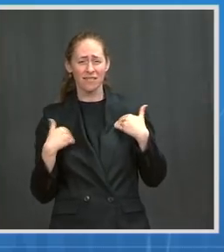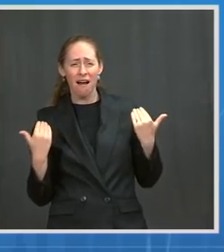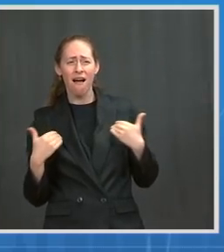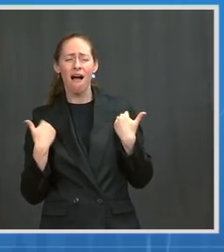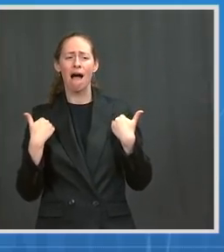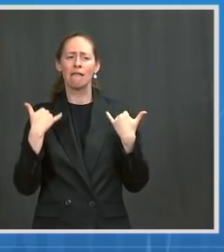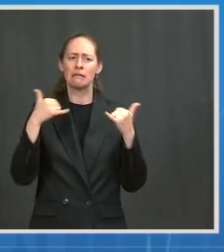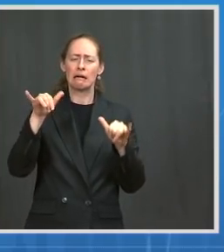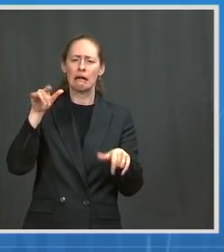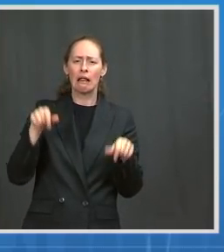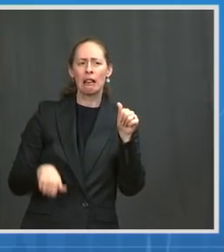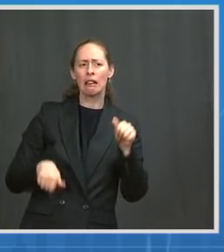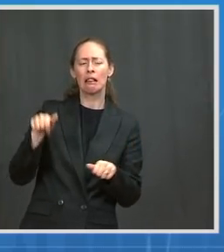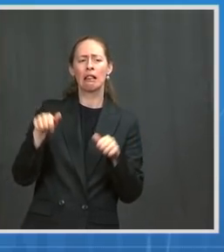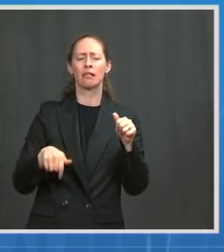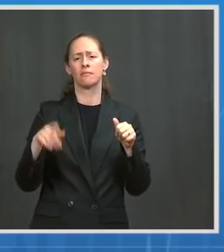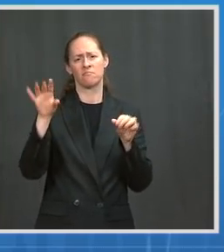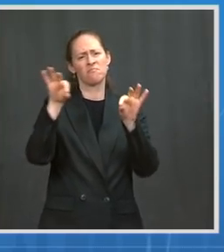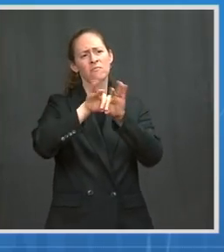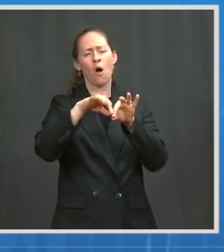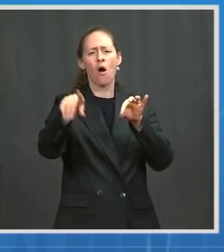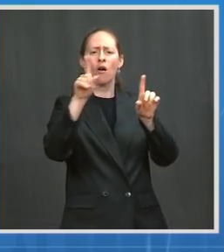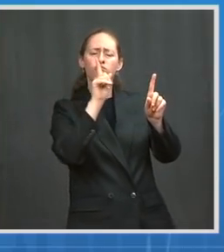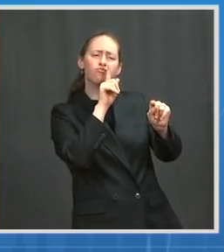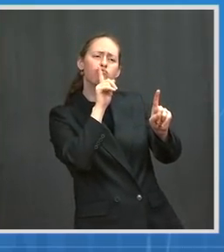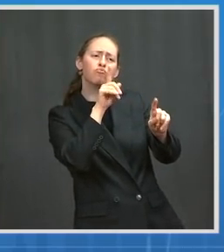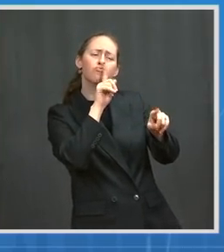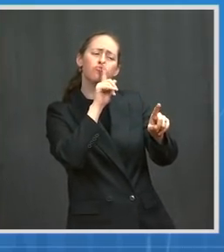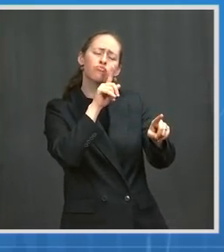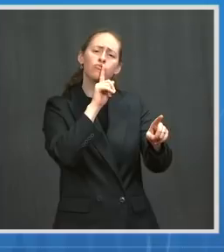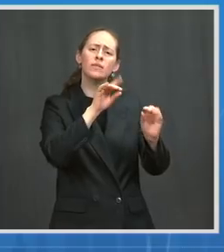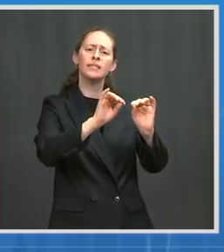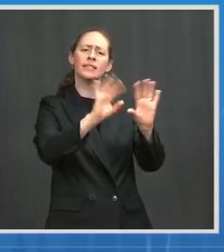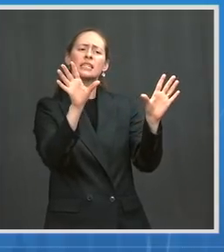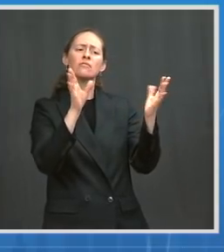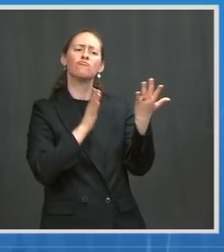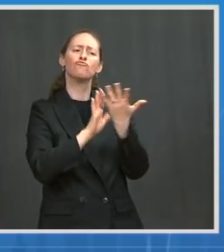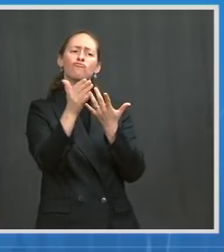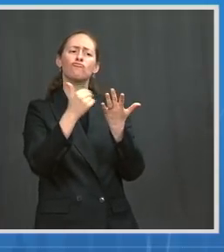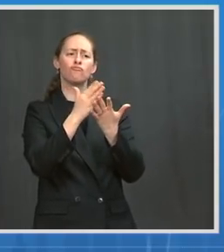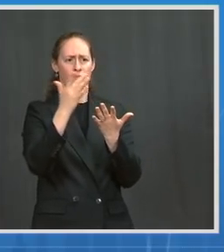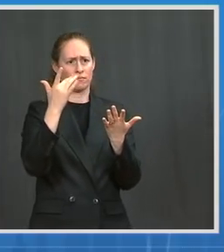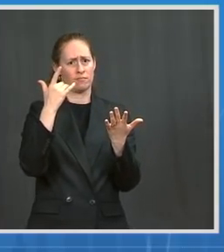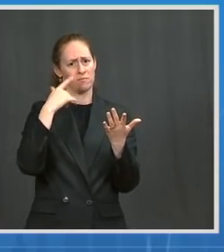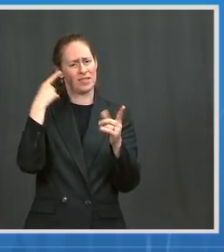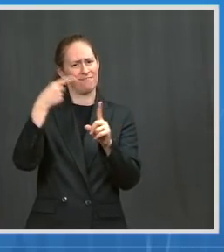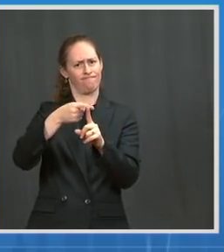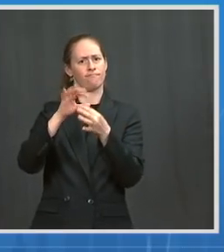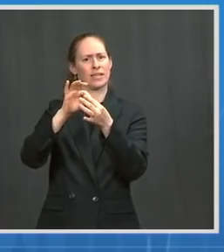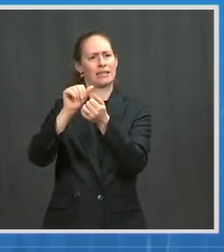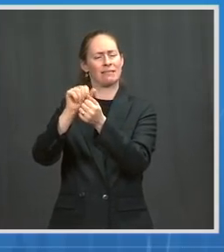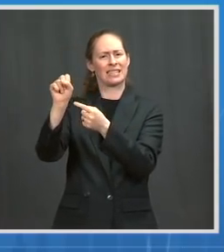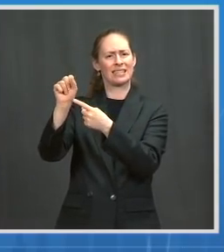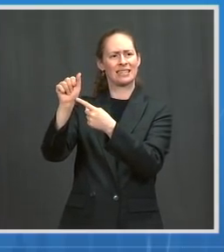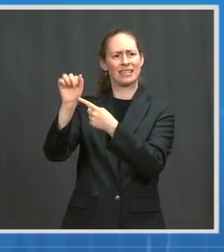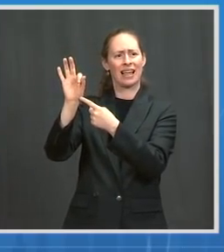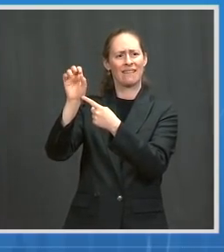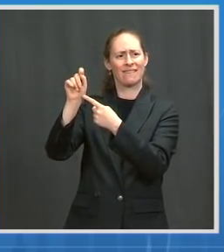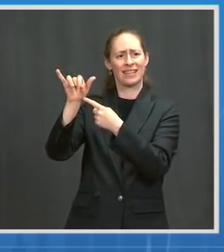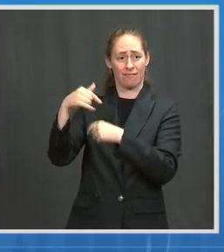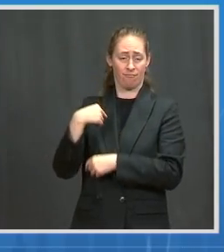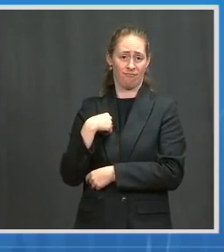questions remains a critical part of our efforts, especially when it comes to safety. I'm the mother of three myself.